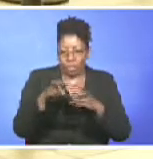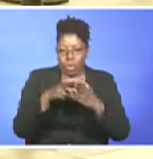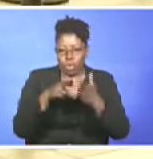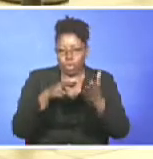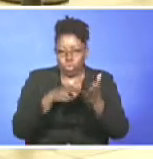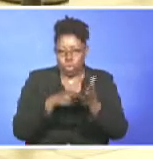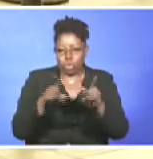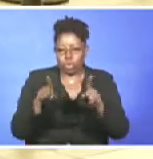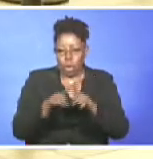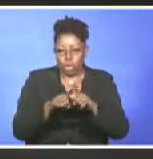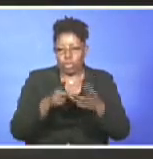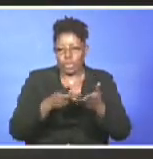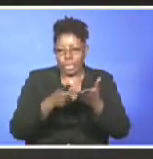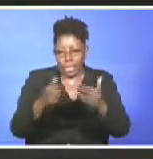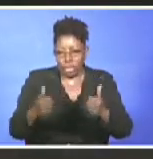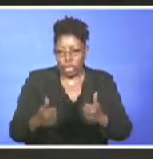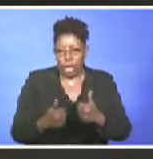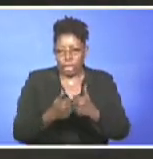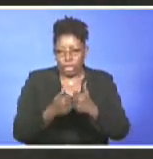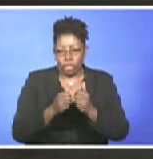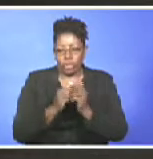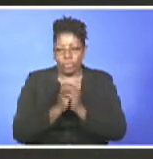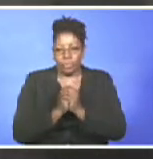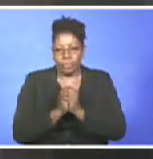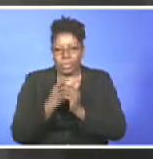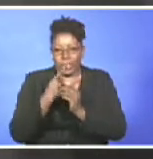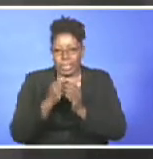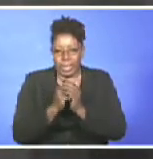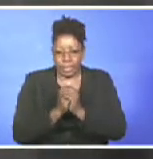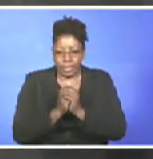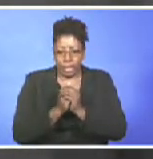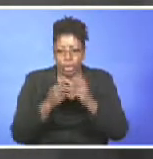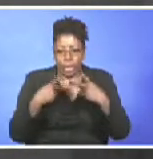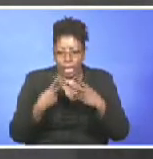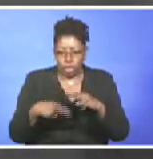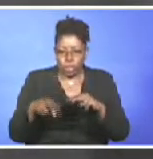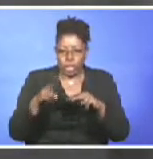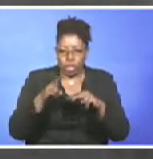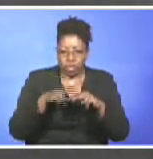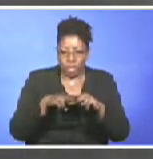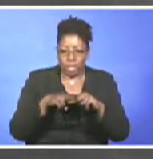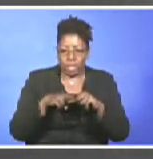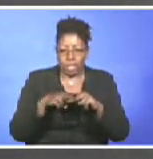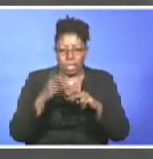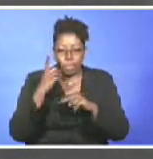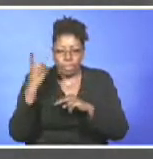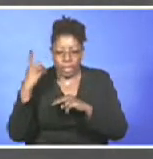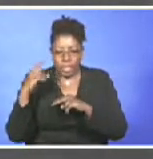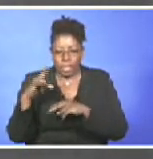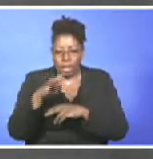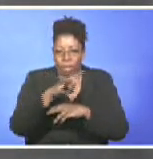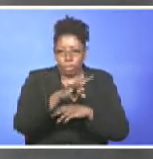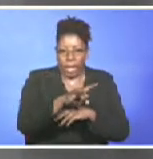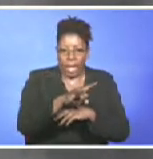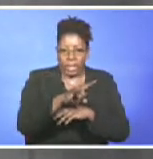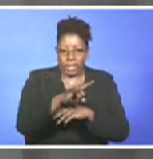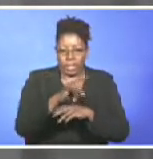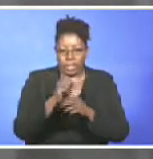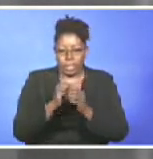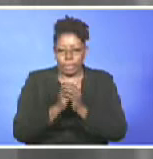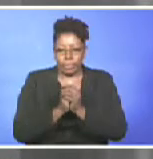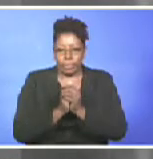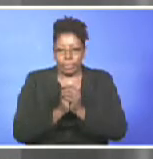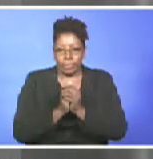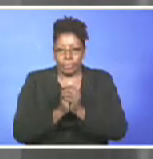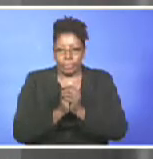protocols also present a challenge. Bahamasair has increased its domestic flight fares for